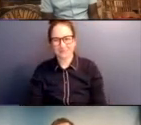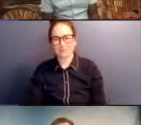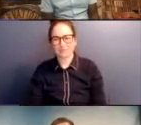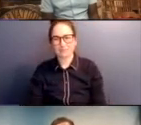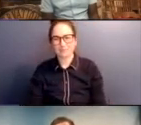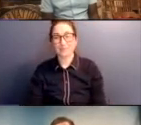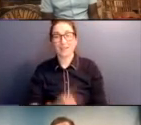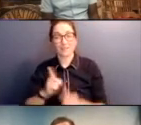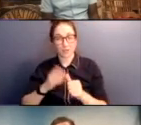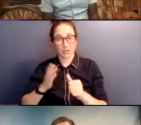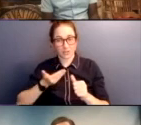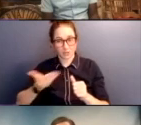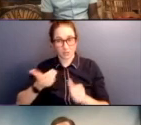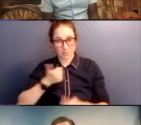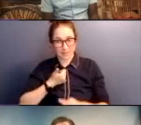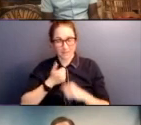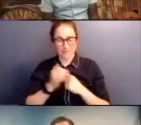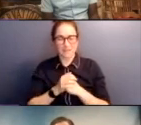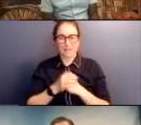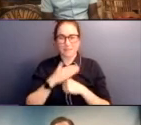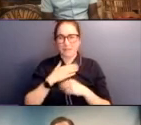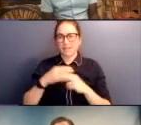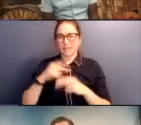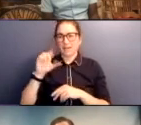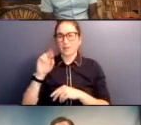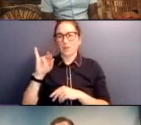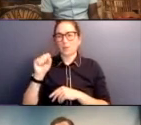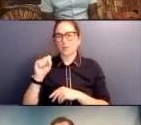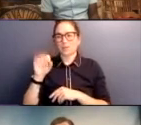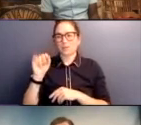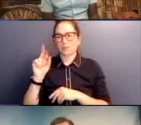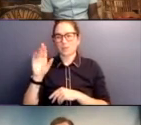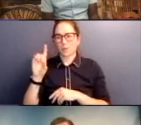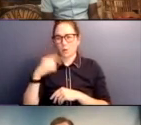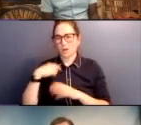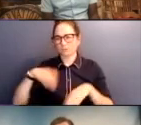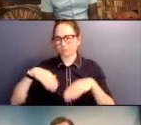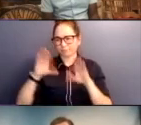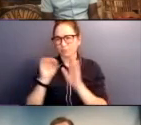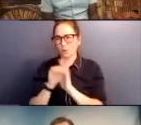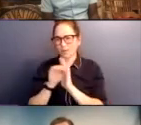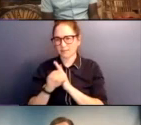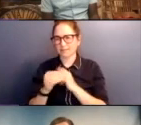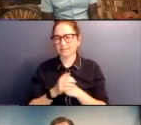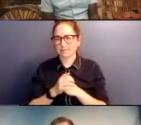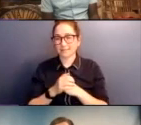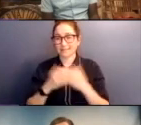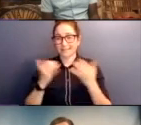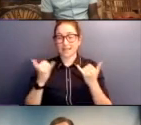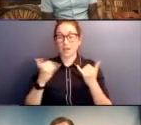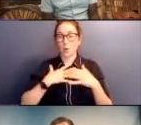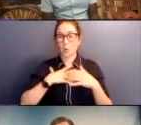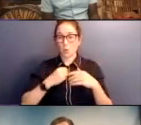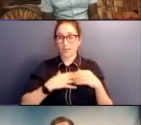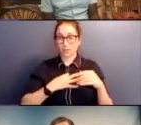like to introduce myself. My name is Lewis Ford. I'm a native of New Orleans. I'm wearing a white